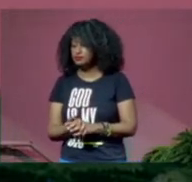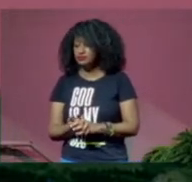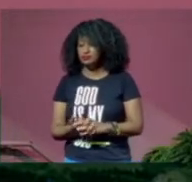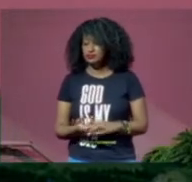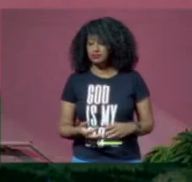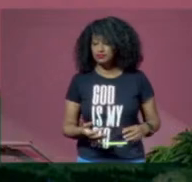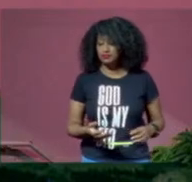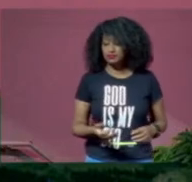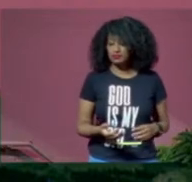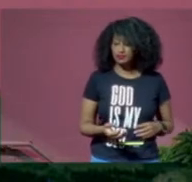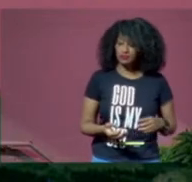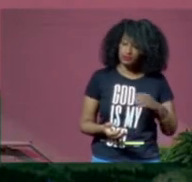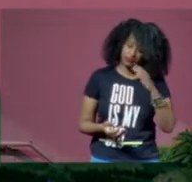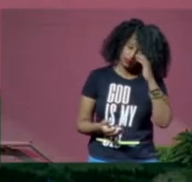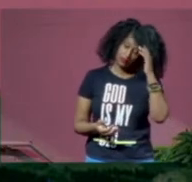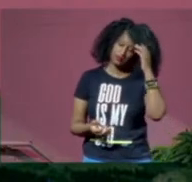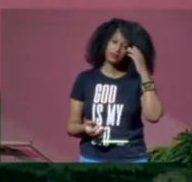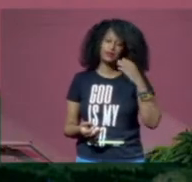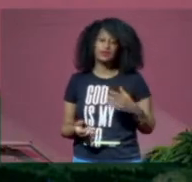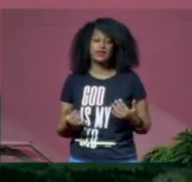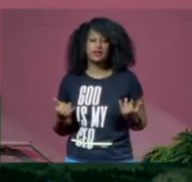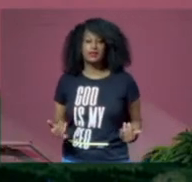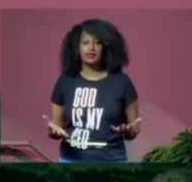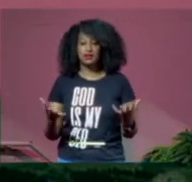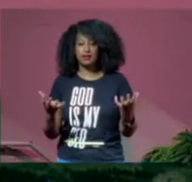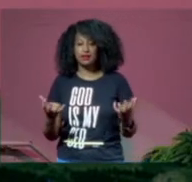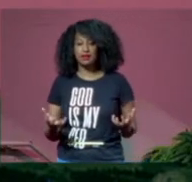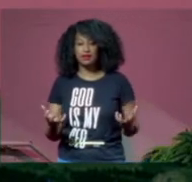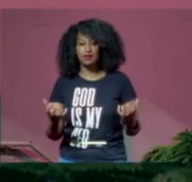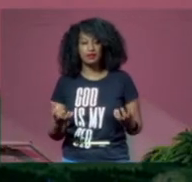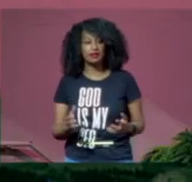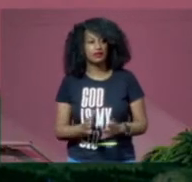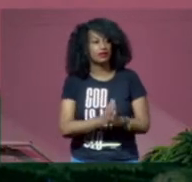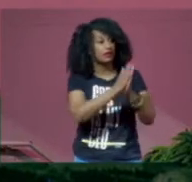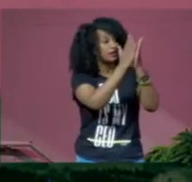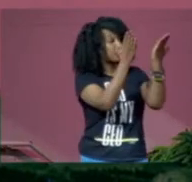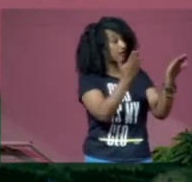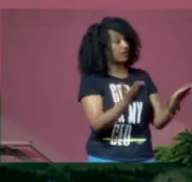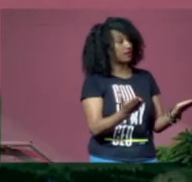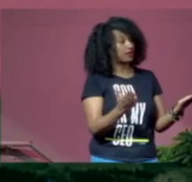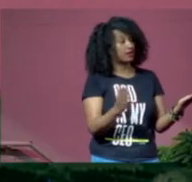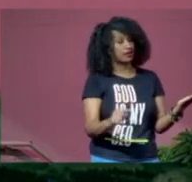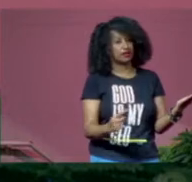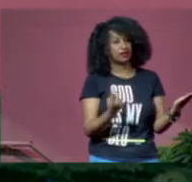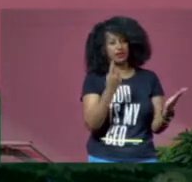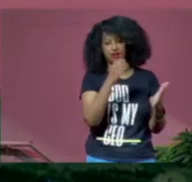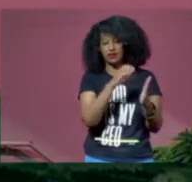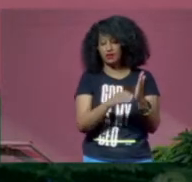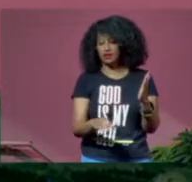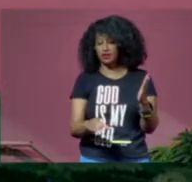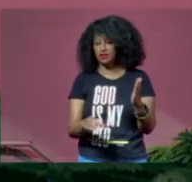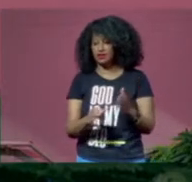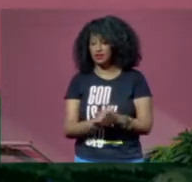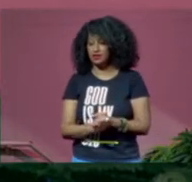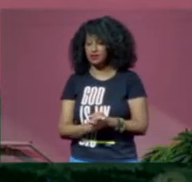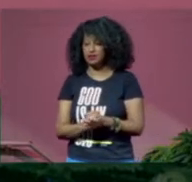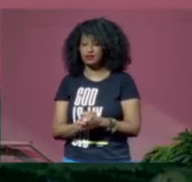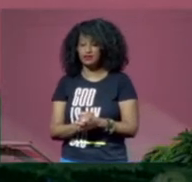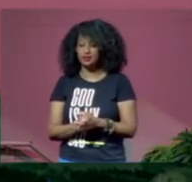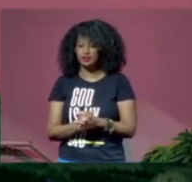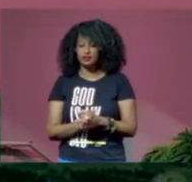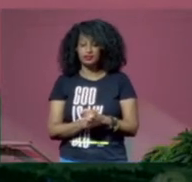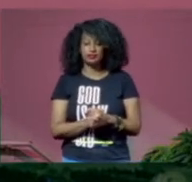development through the gospel. So I want to turn your attention to the first chapter. It's we've been in this text several times this year,